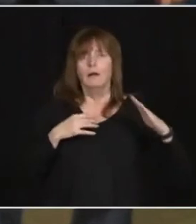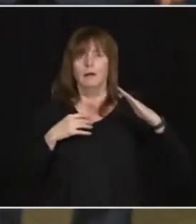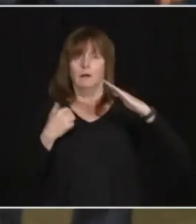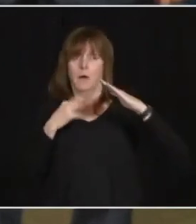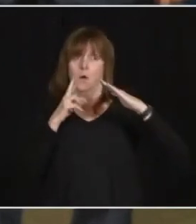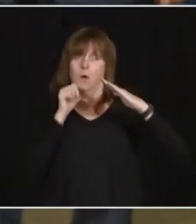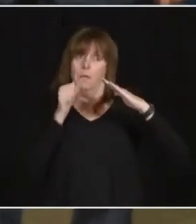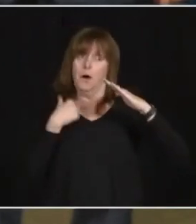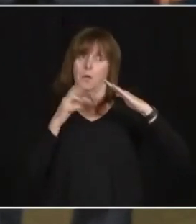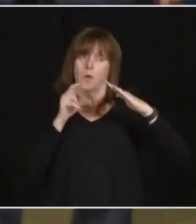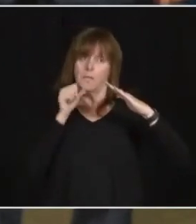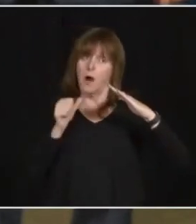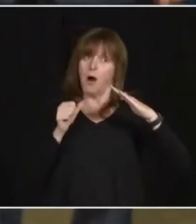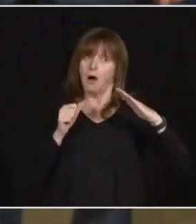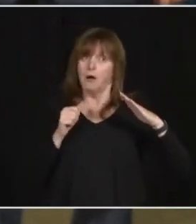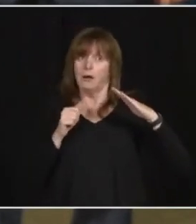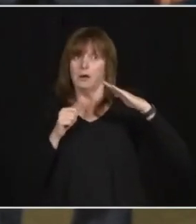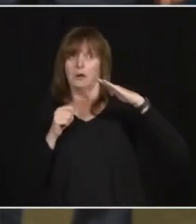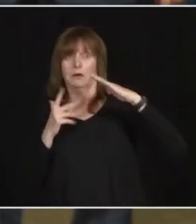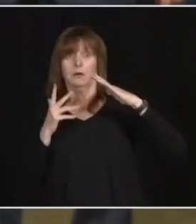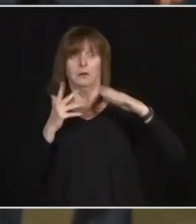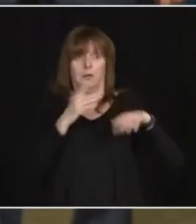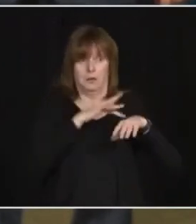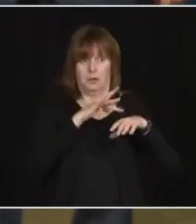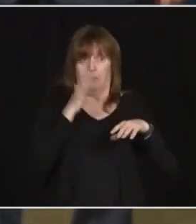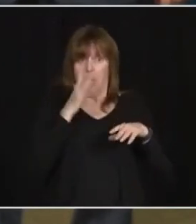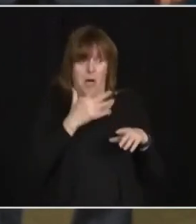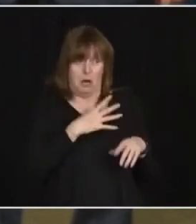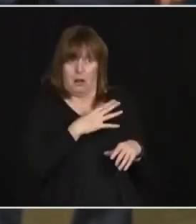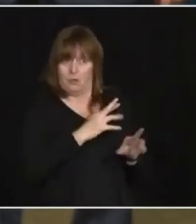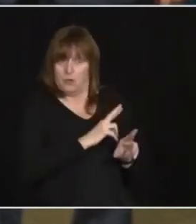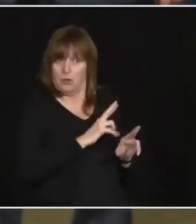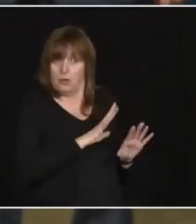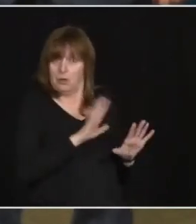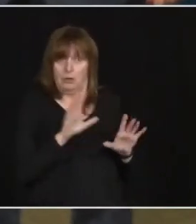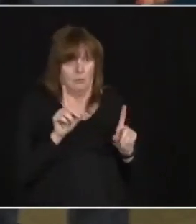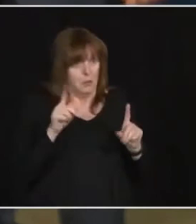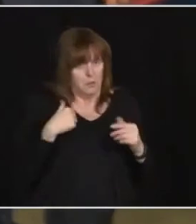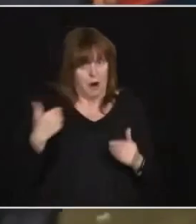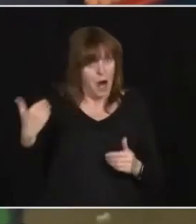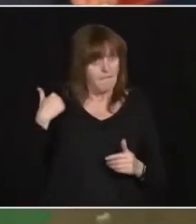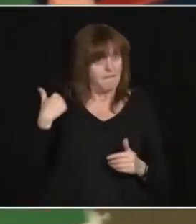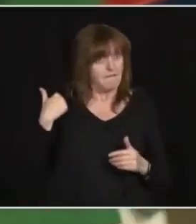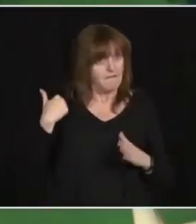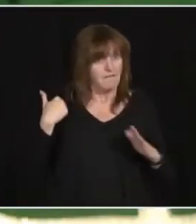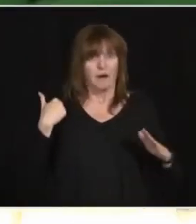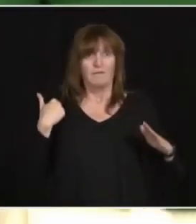don't need those hospital spaces, but they are there if people need them.